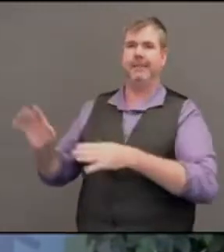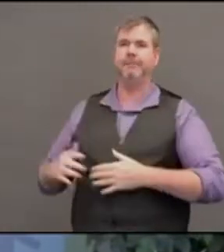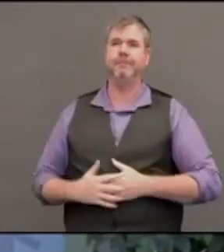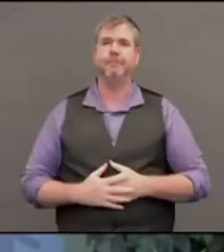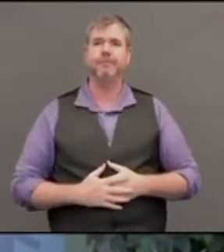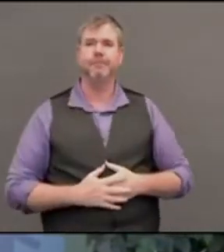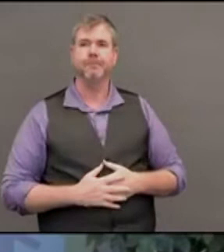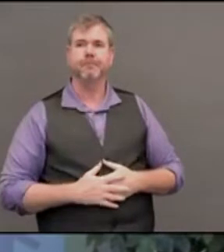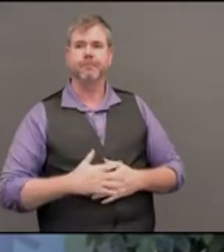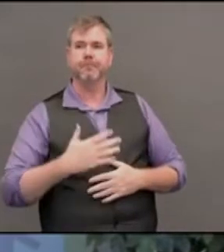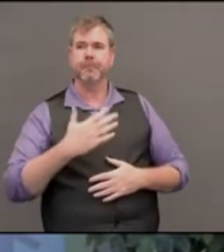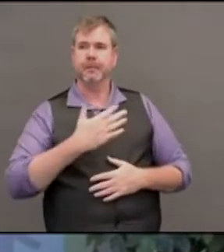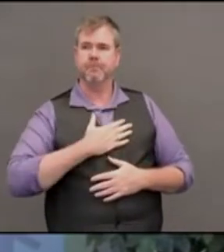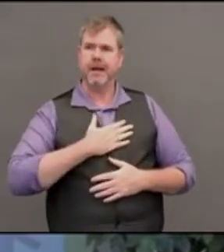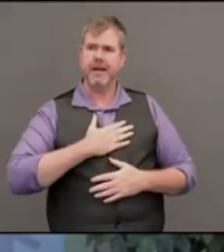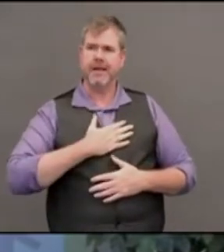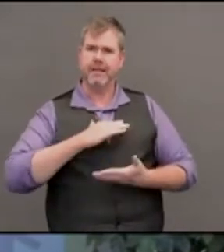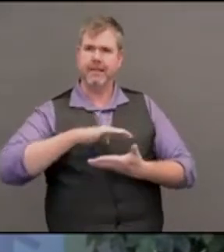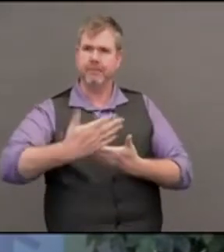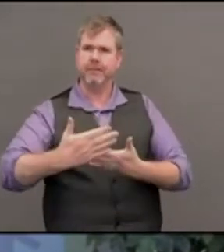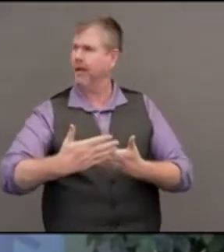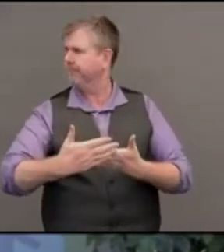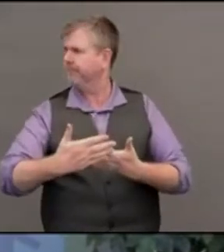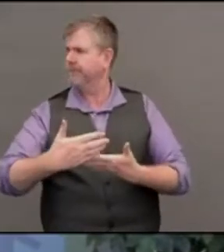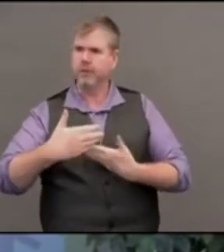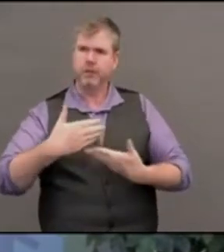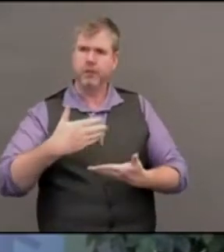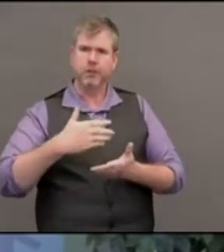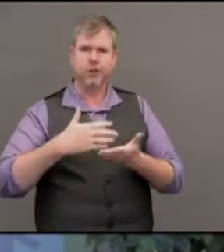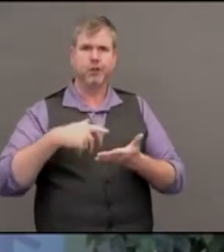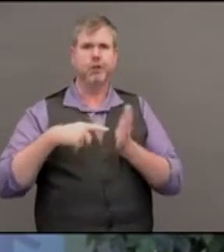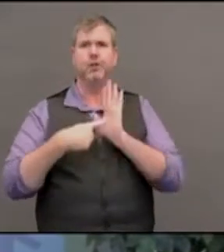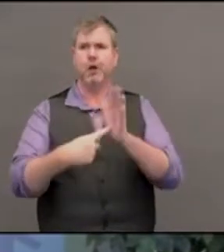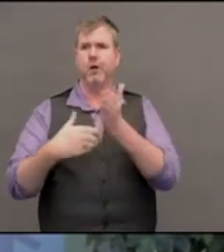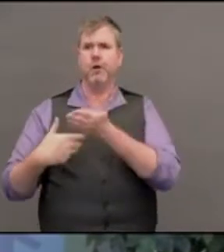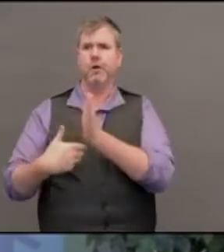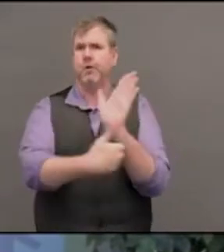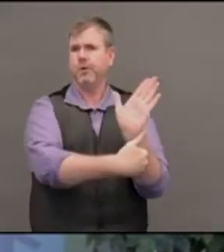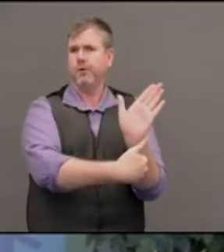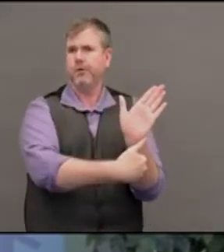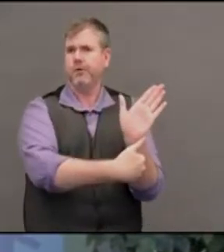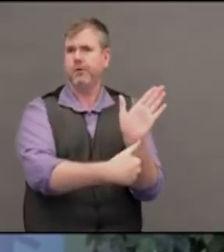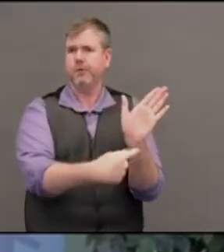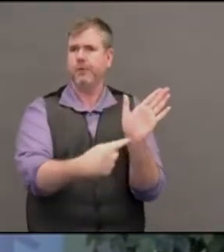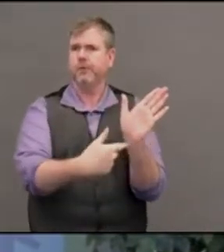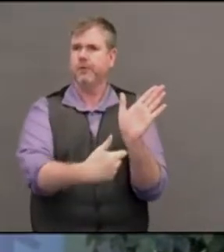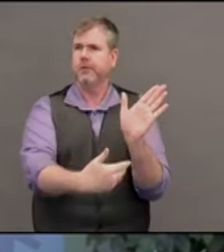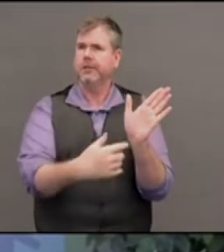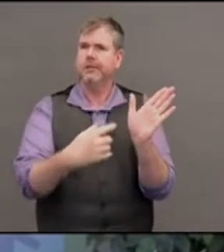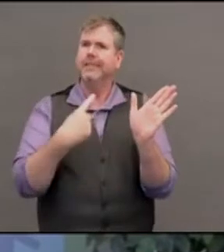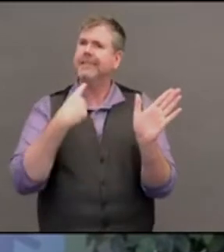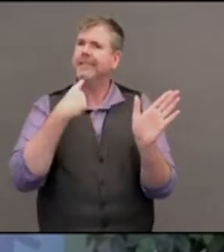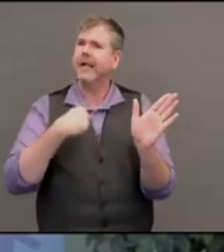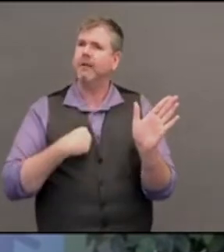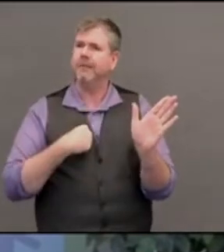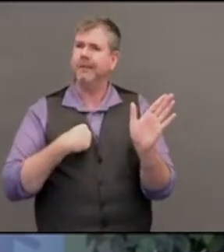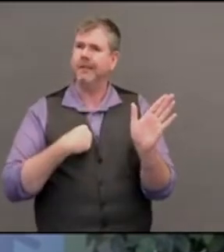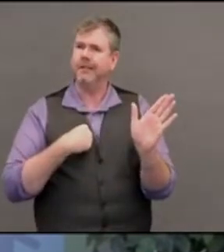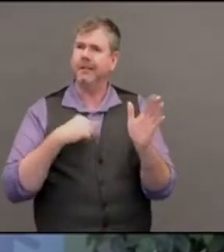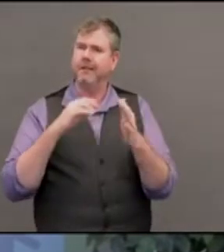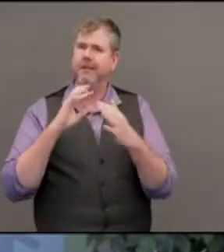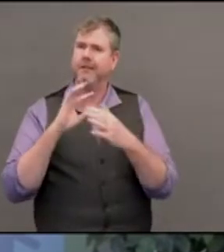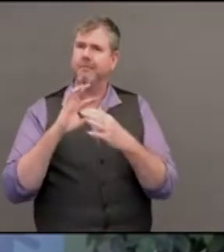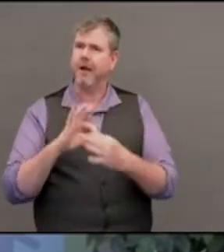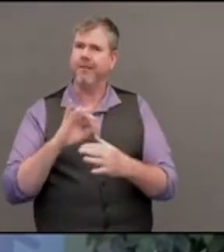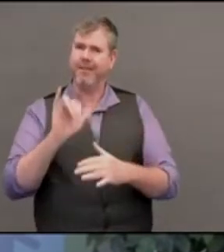typical engagement. So talk about the typical engagement here. Yeah, so we'll start off by walking